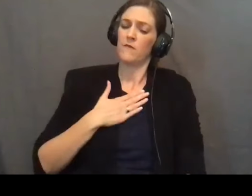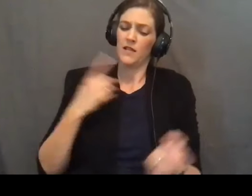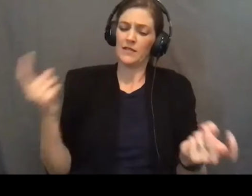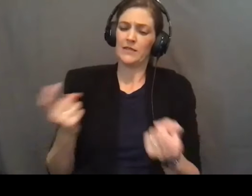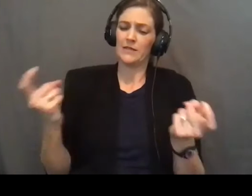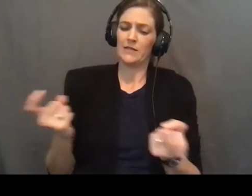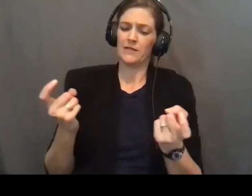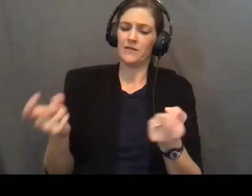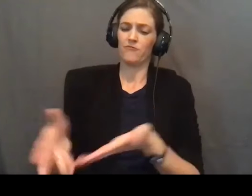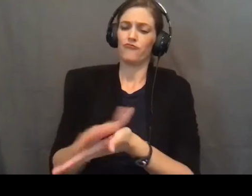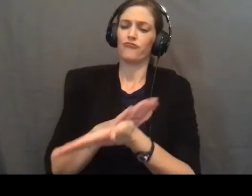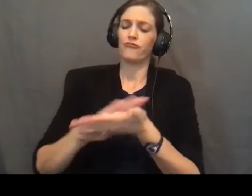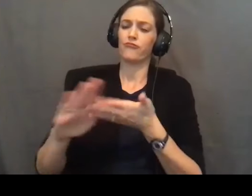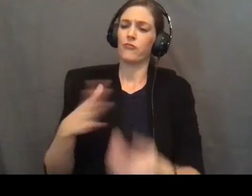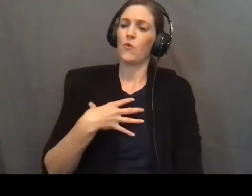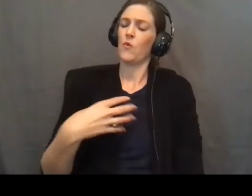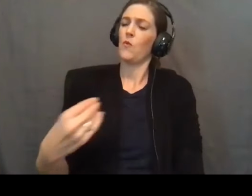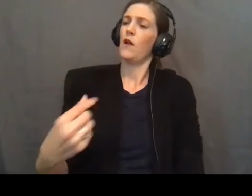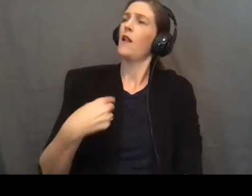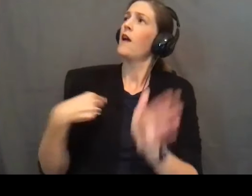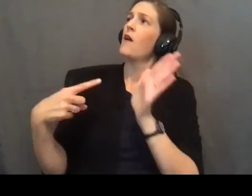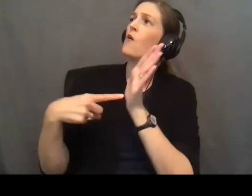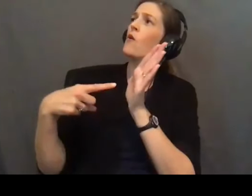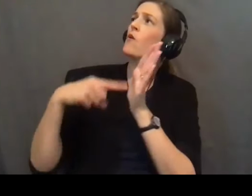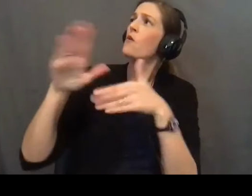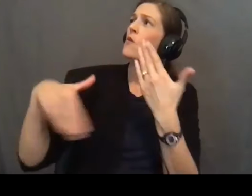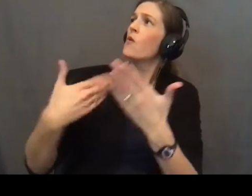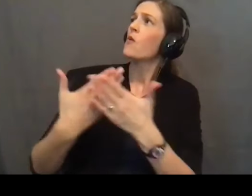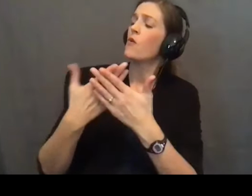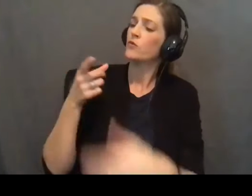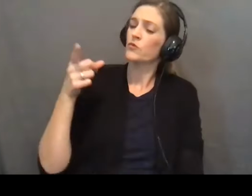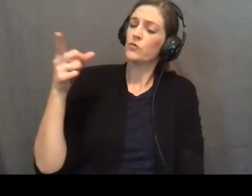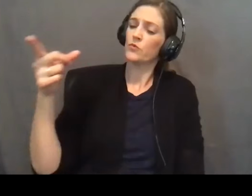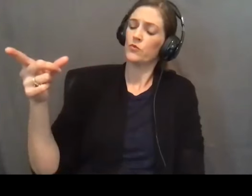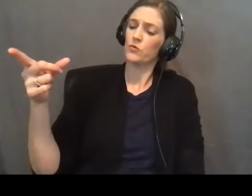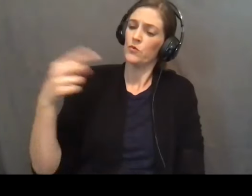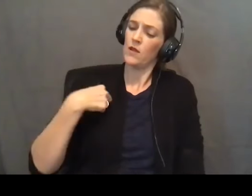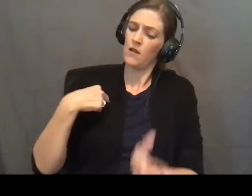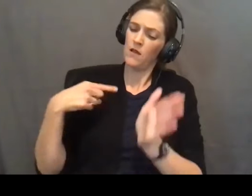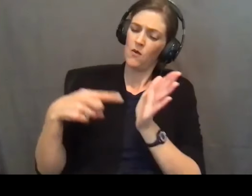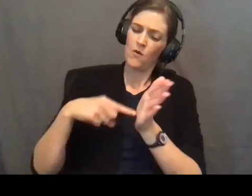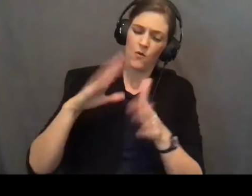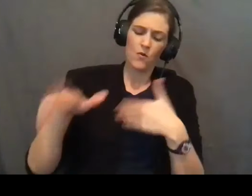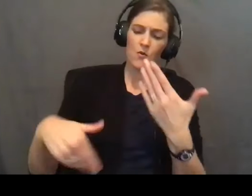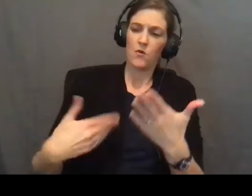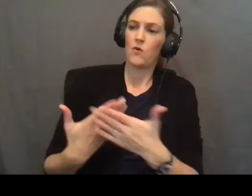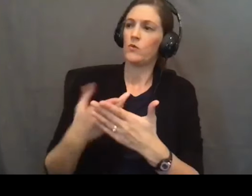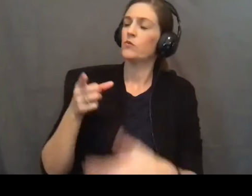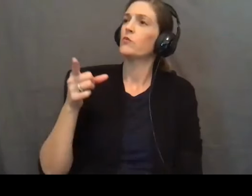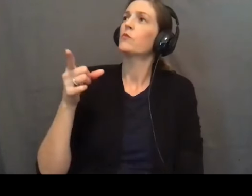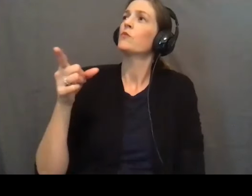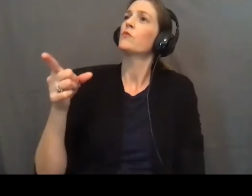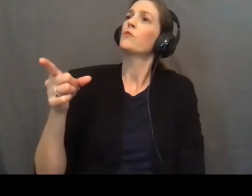white I owe all to you I owe all to you